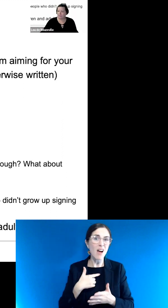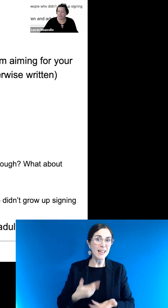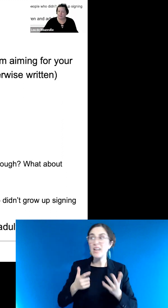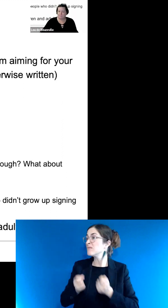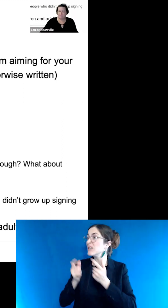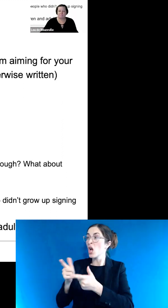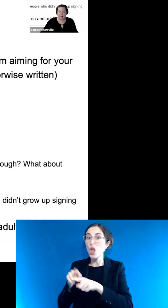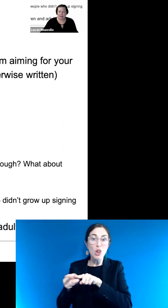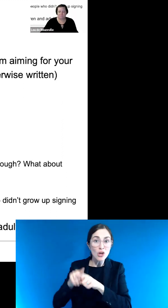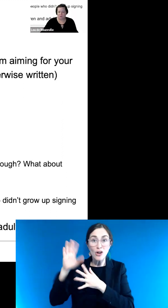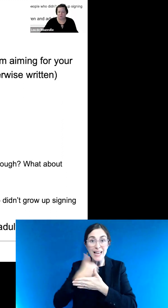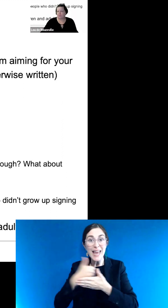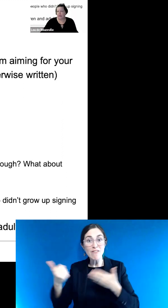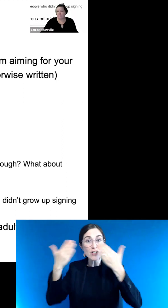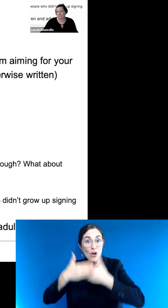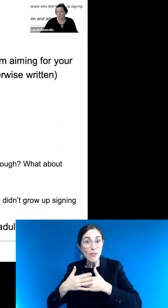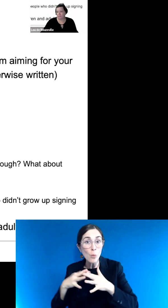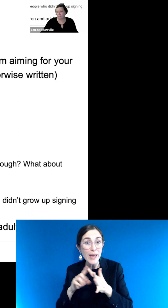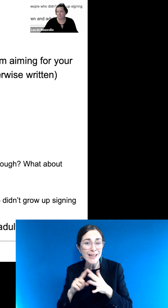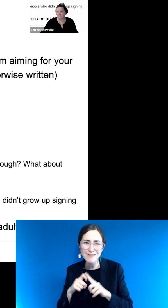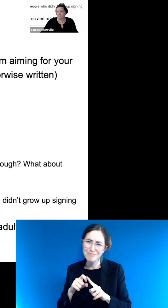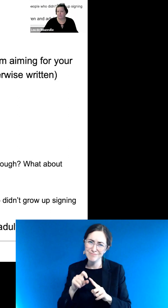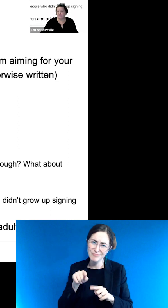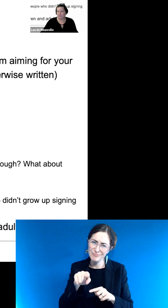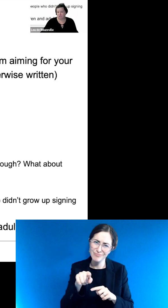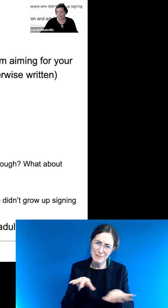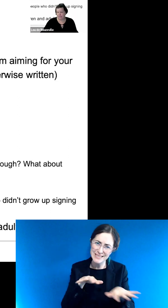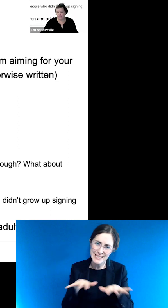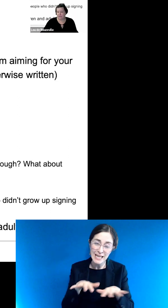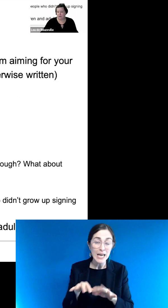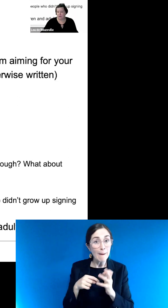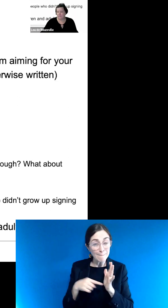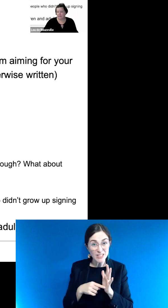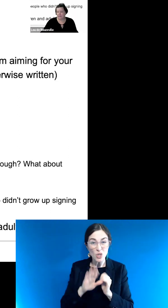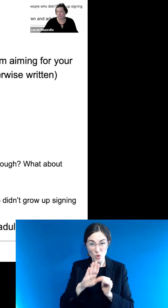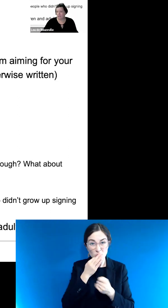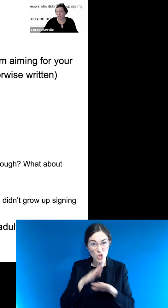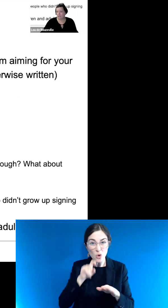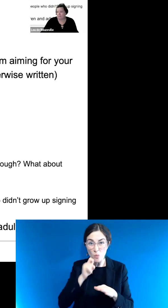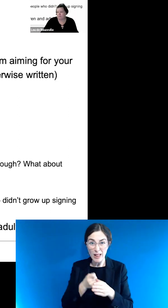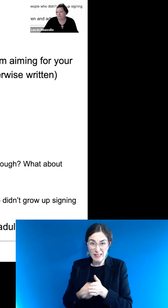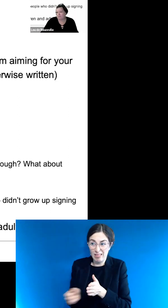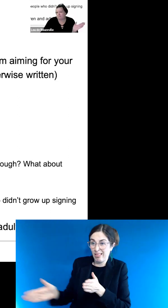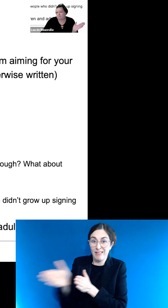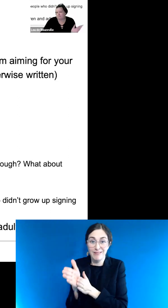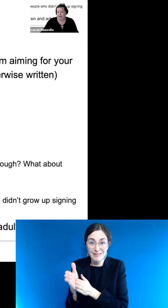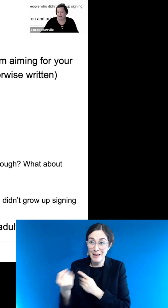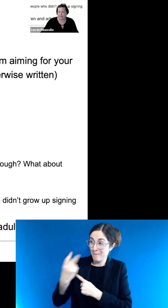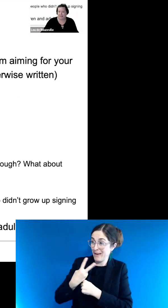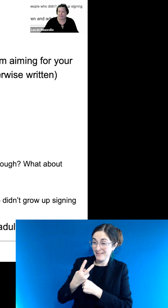sign. But as much as possible, upskill yourself. Your child is going to overtake you. They just are,